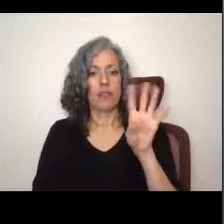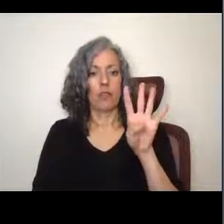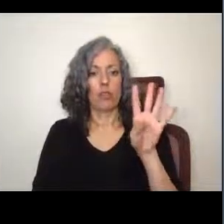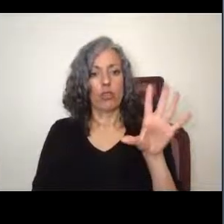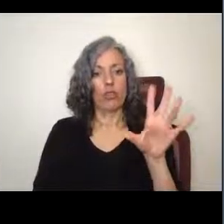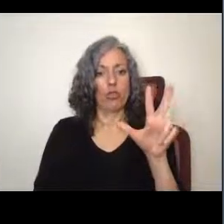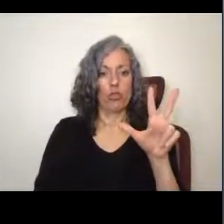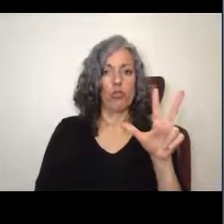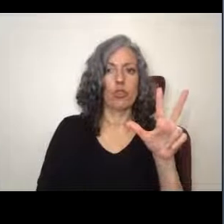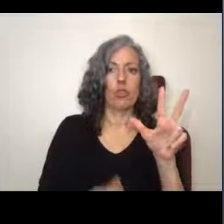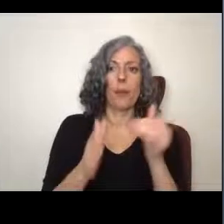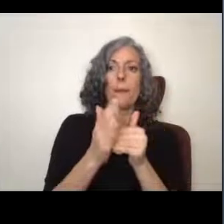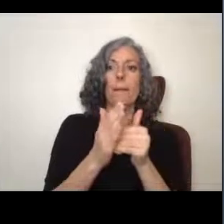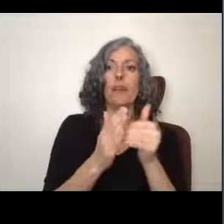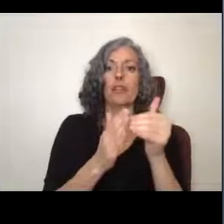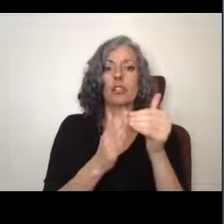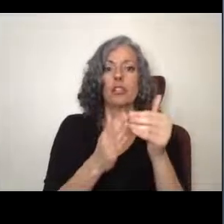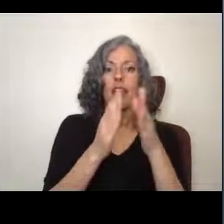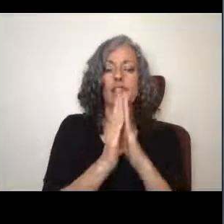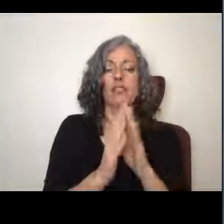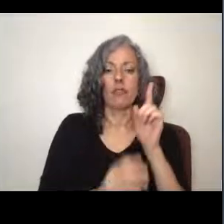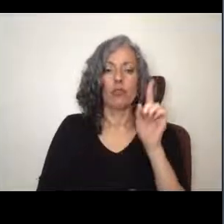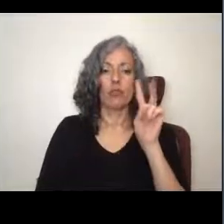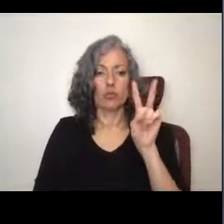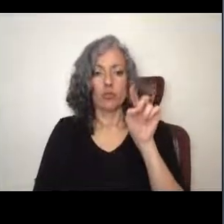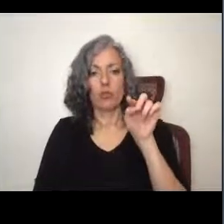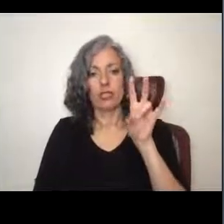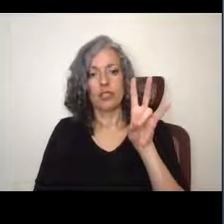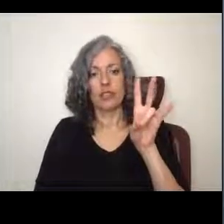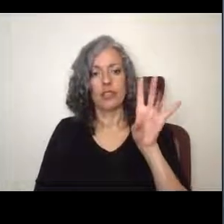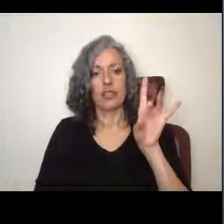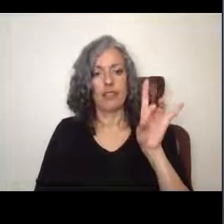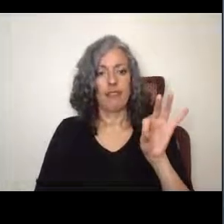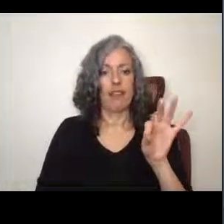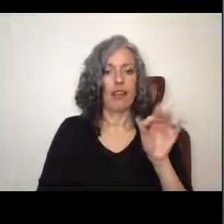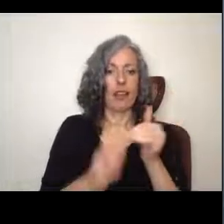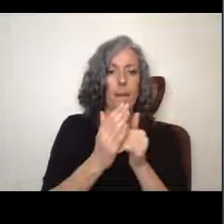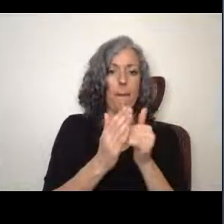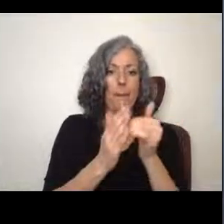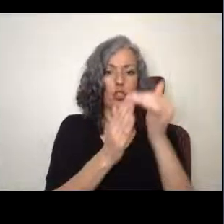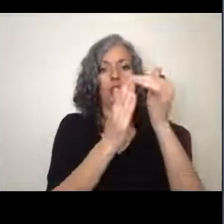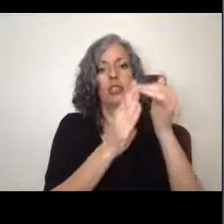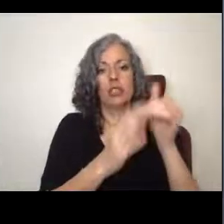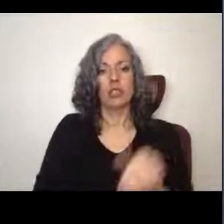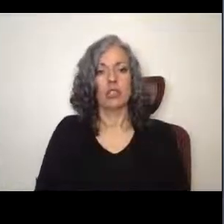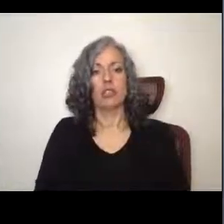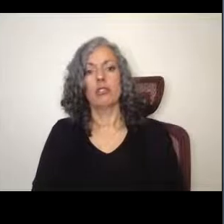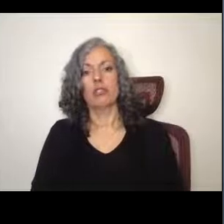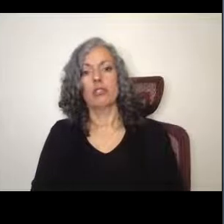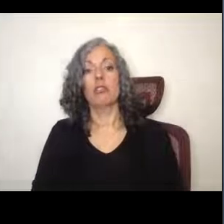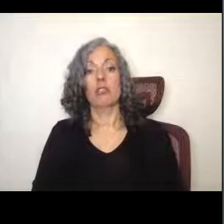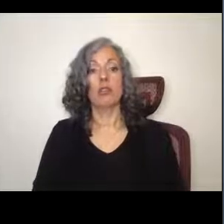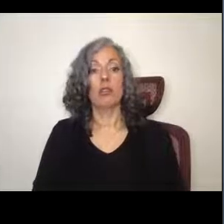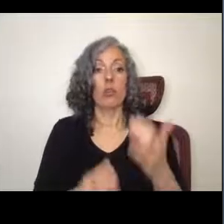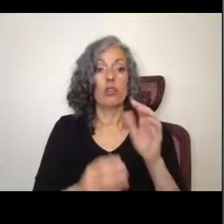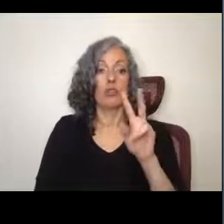for $2.879 million. The right-of-way support is programmed for $2.121 million and is requesting $2.504